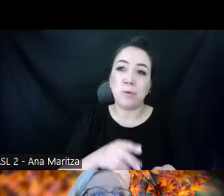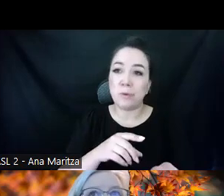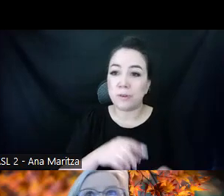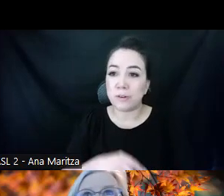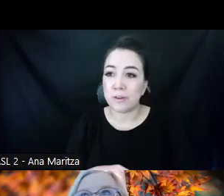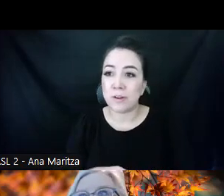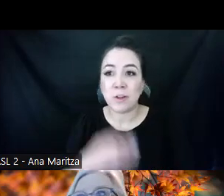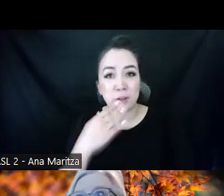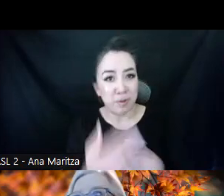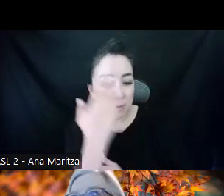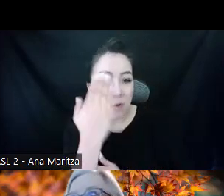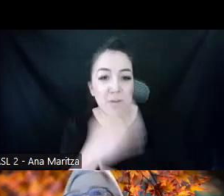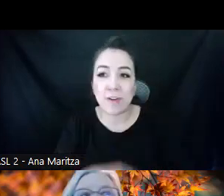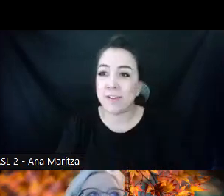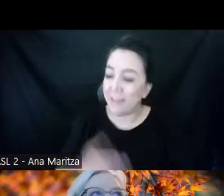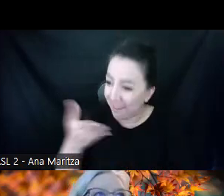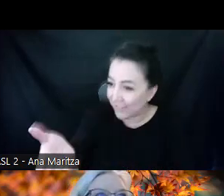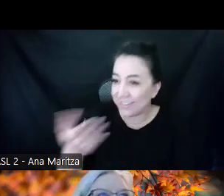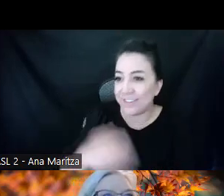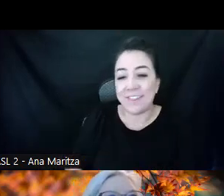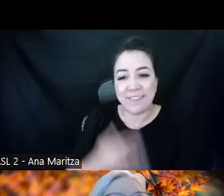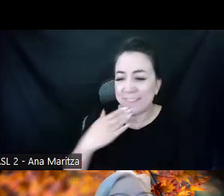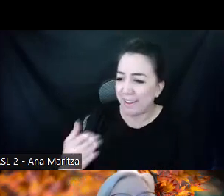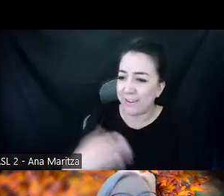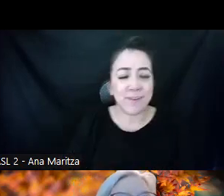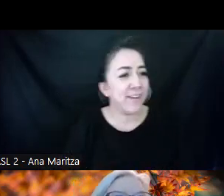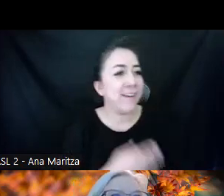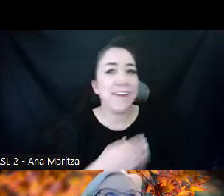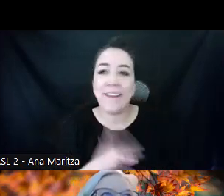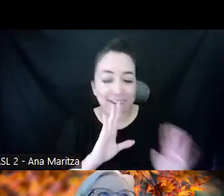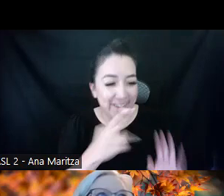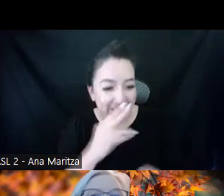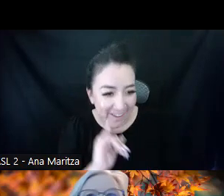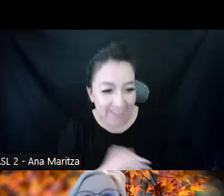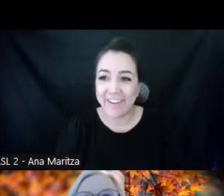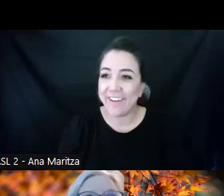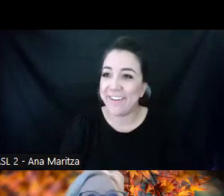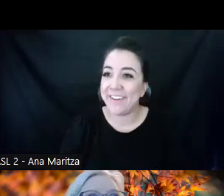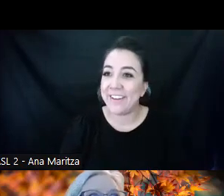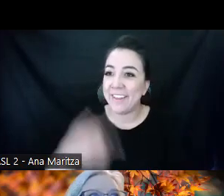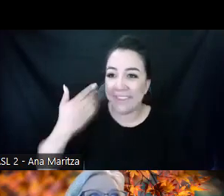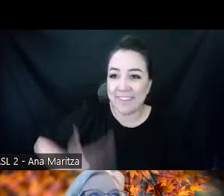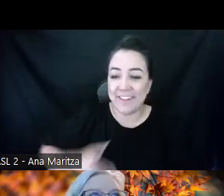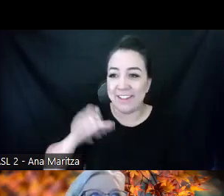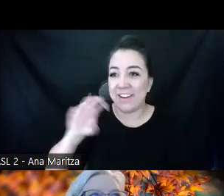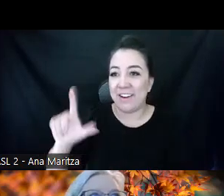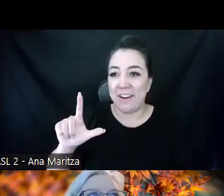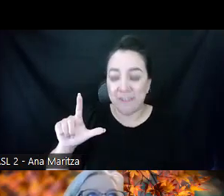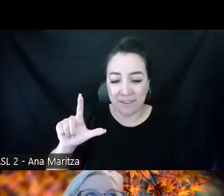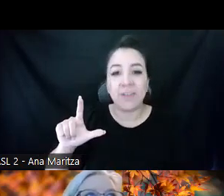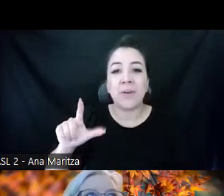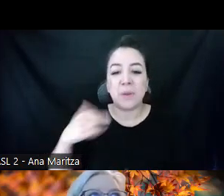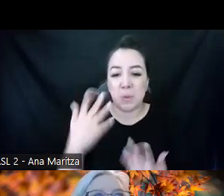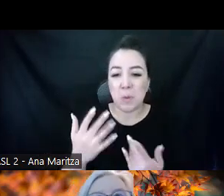Good morning. Oh, Thank there she is. Thank you. you. Hi. This is Carol DeAndres. We're going to wait a couple